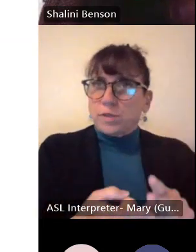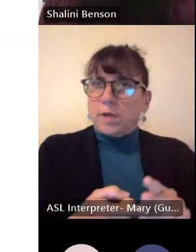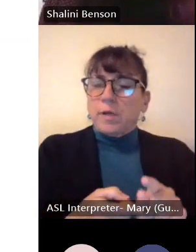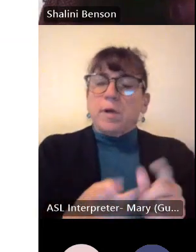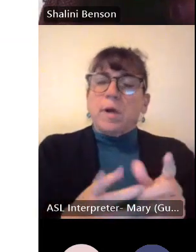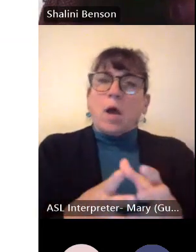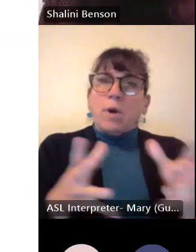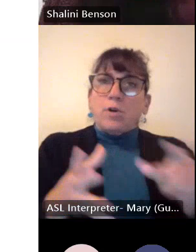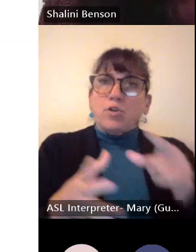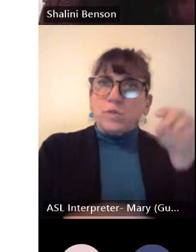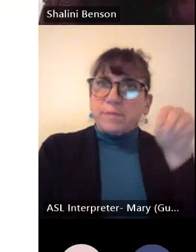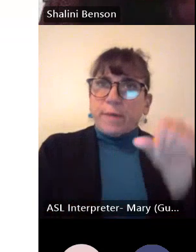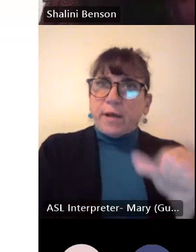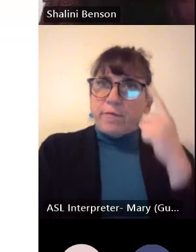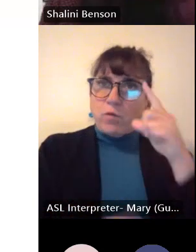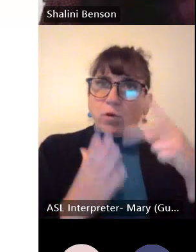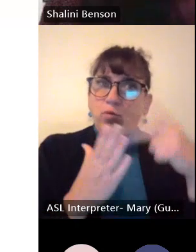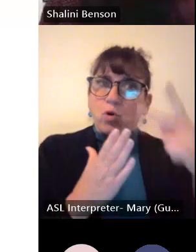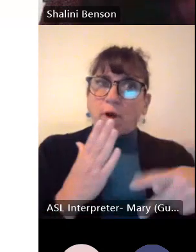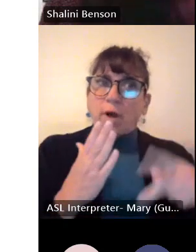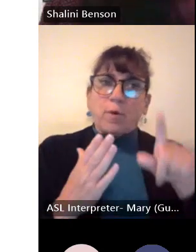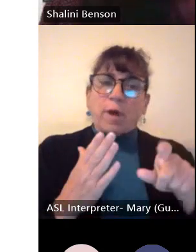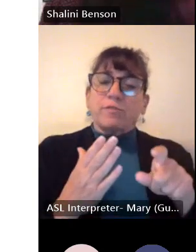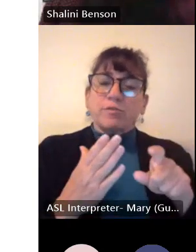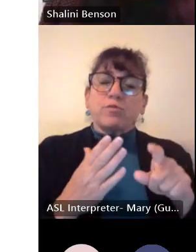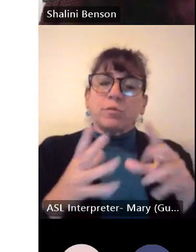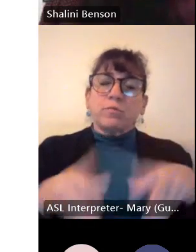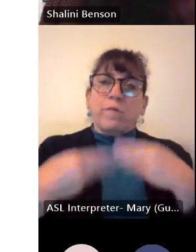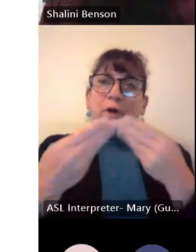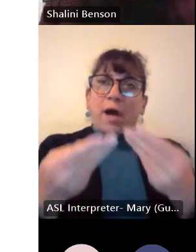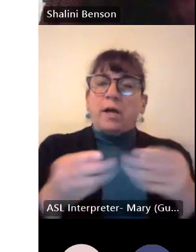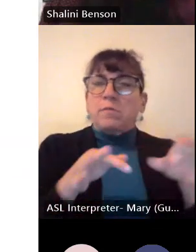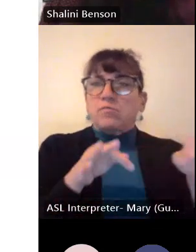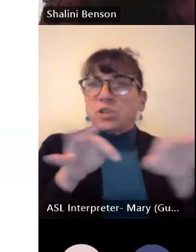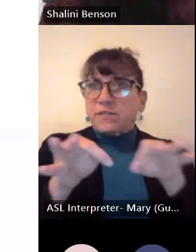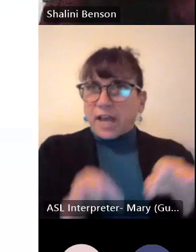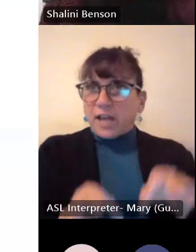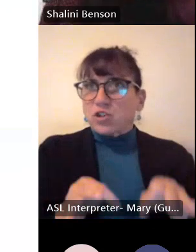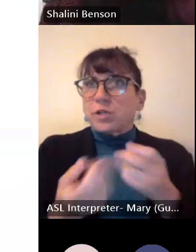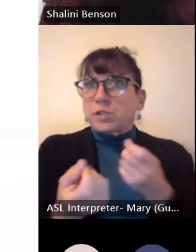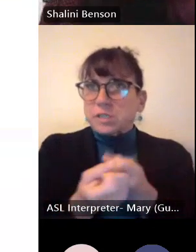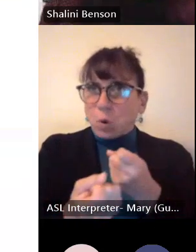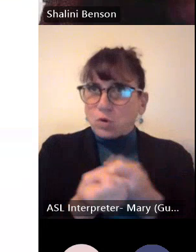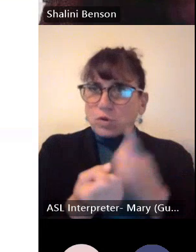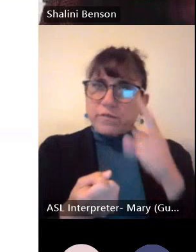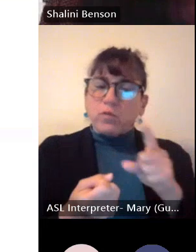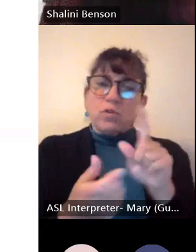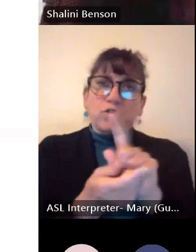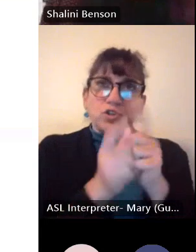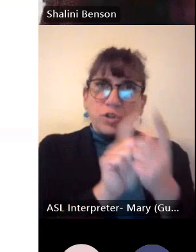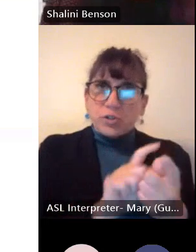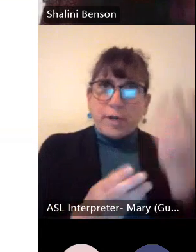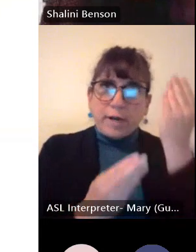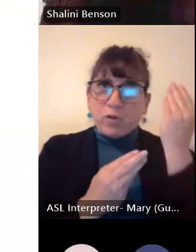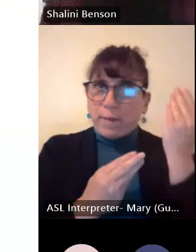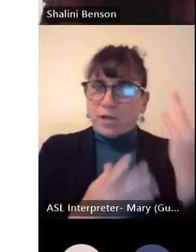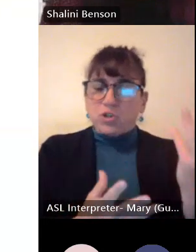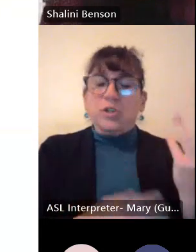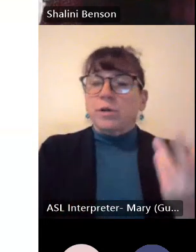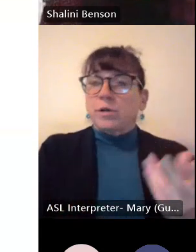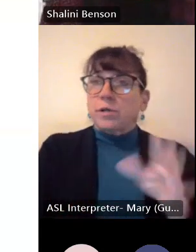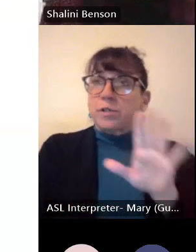on a program, you have to provide justification for those changes and information so that